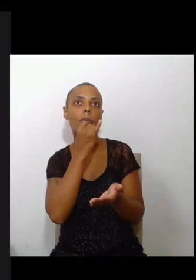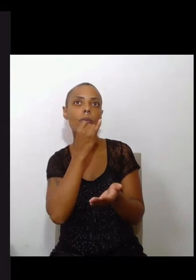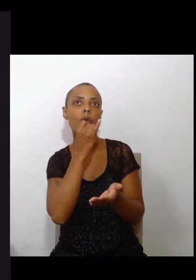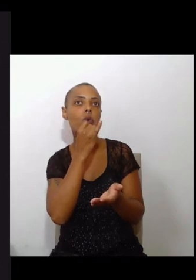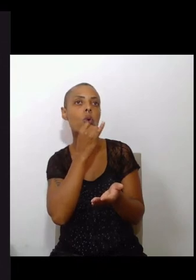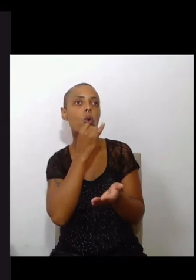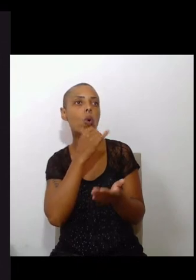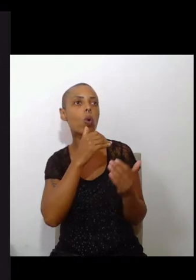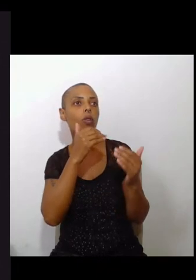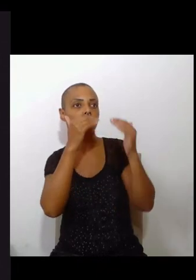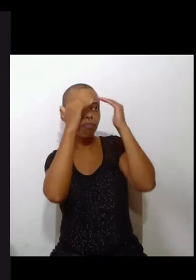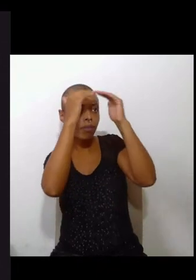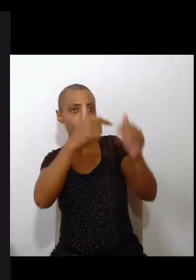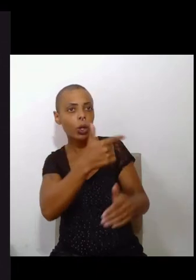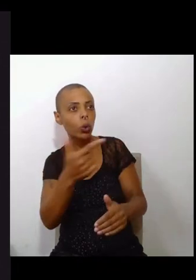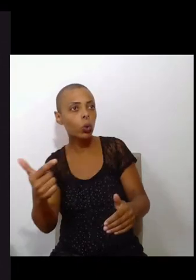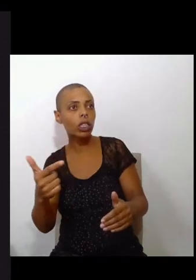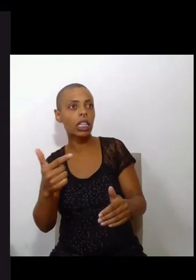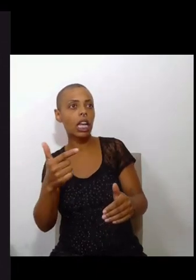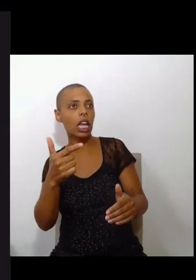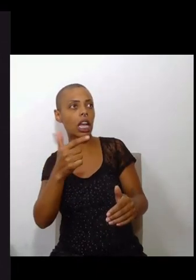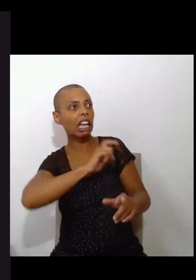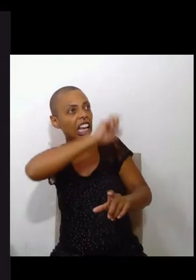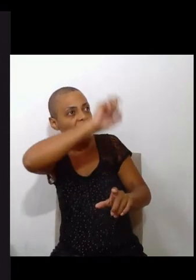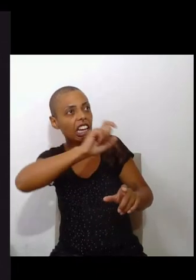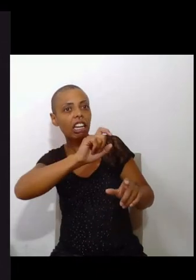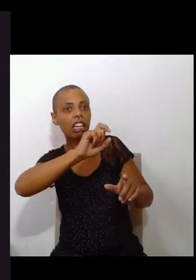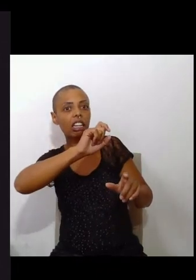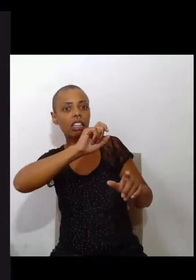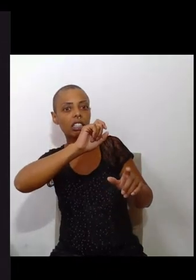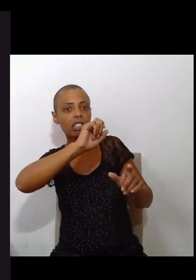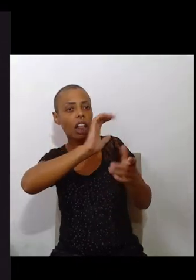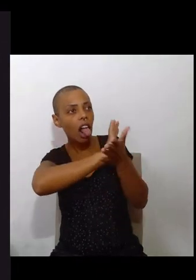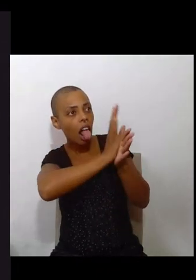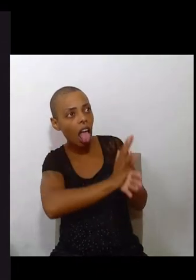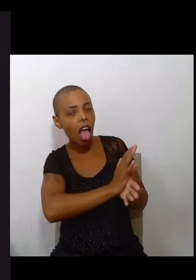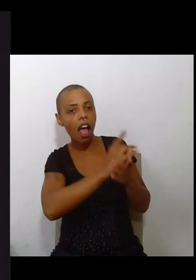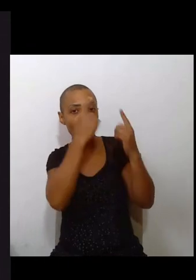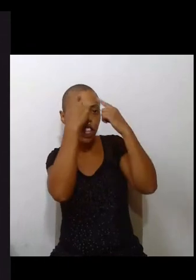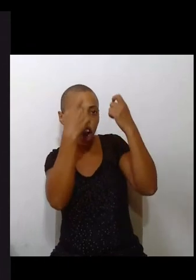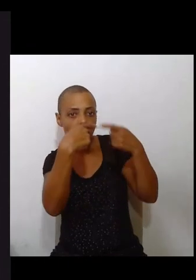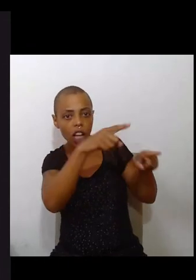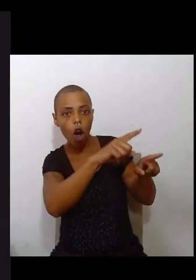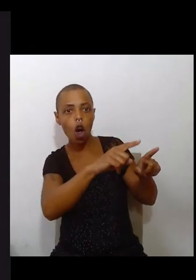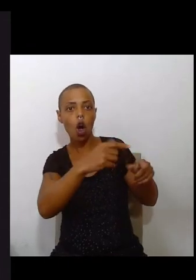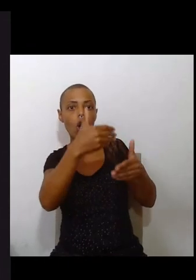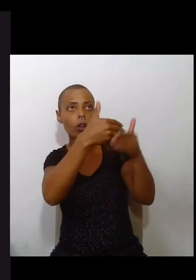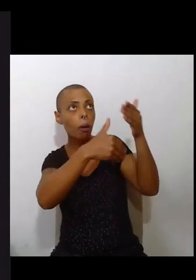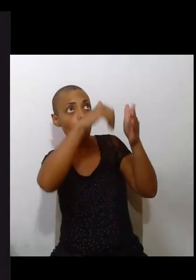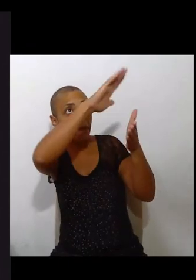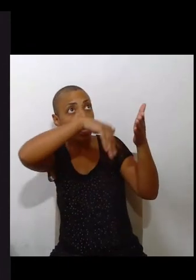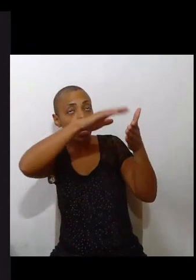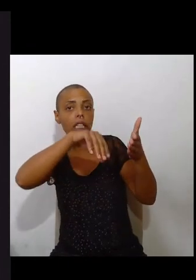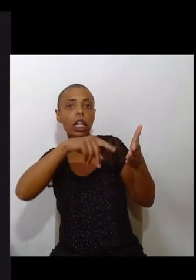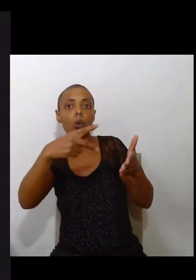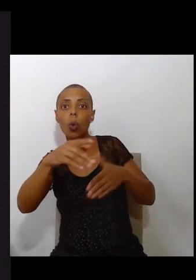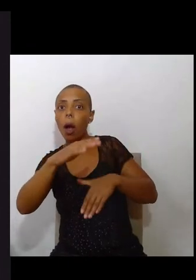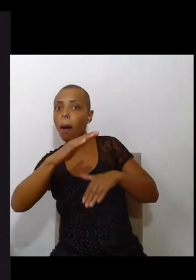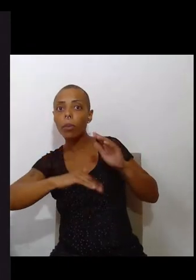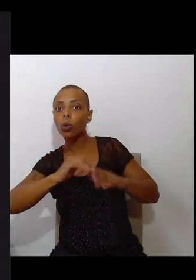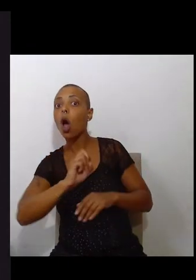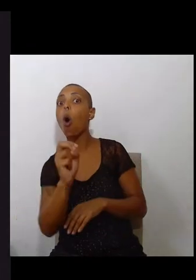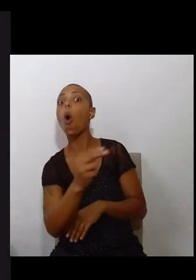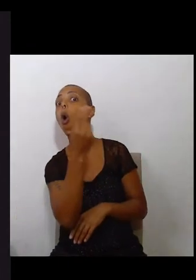your art at all for example with vandalism or violence against your art